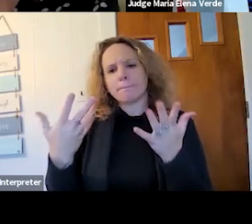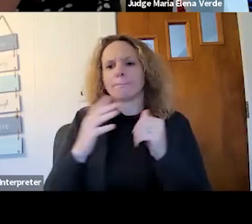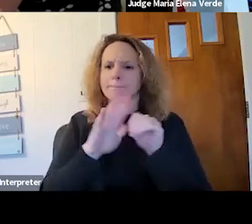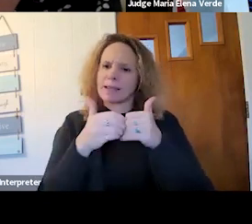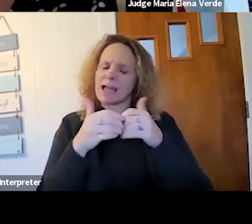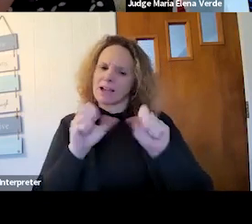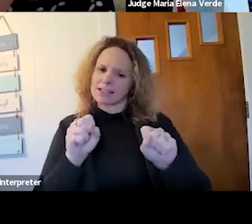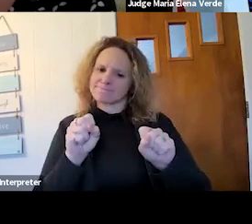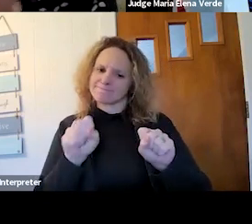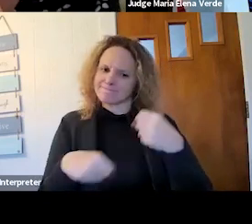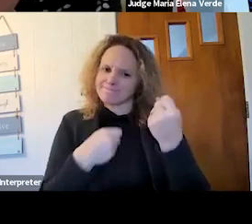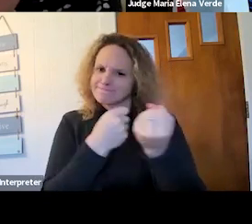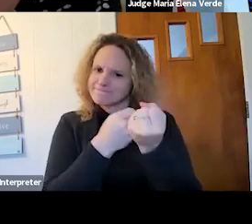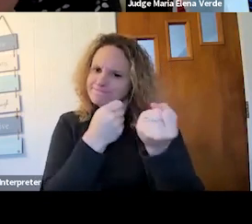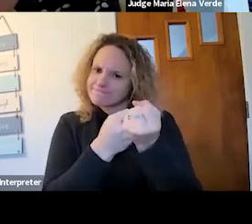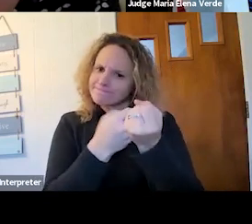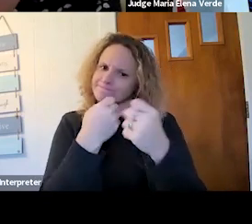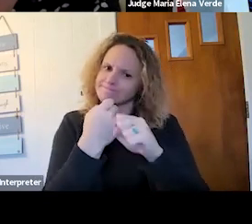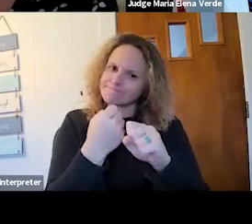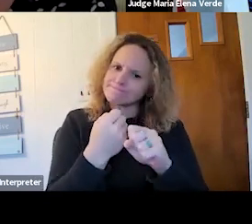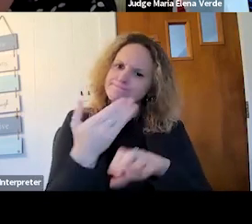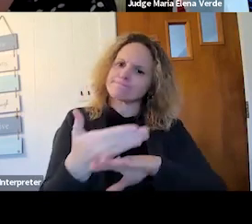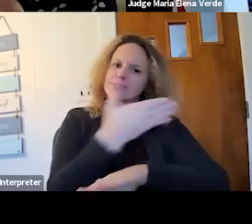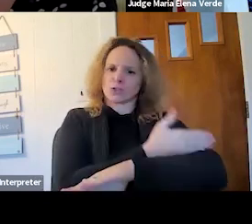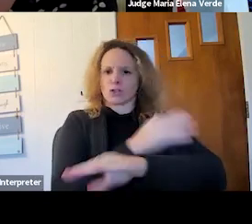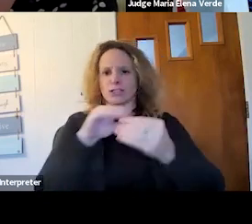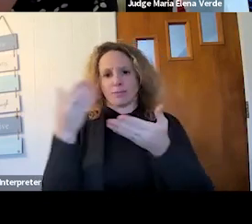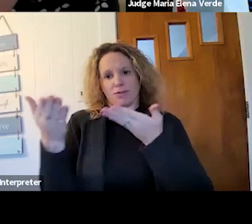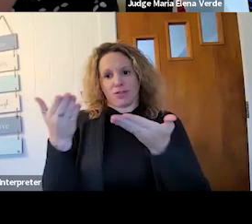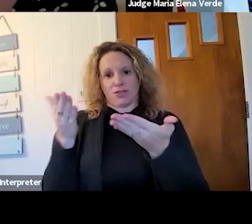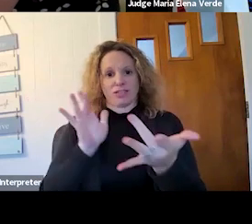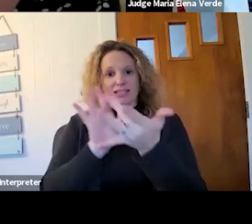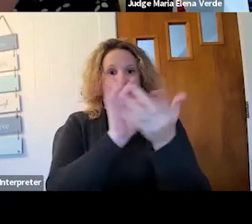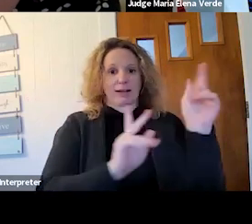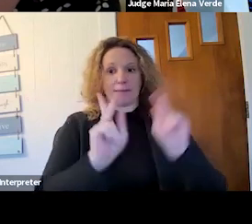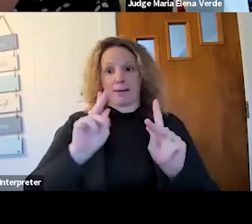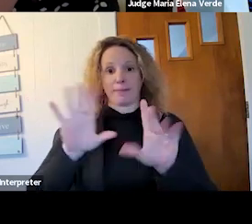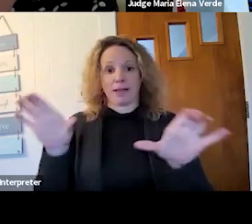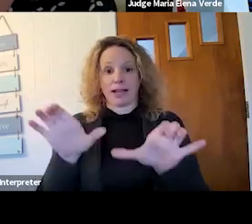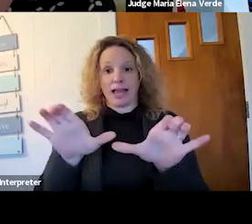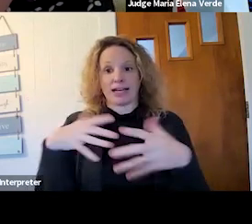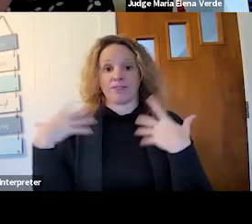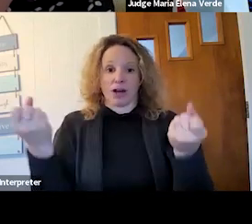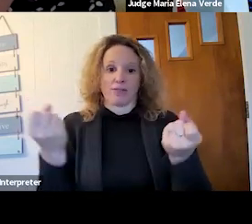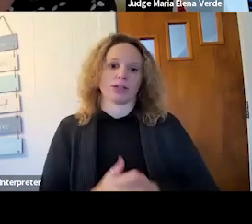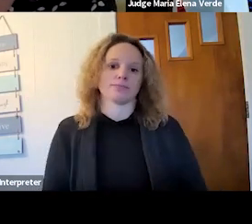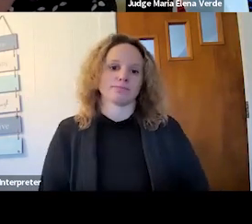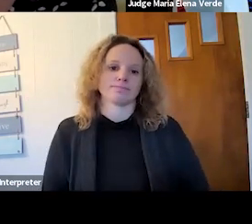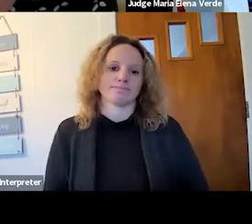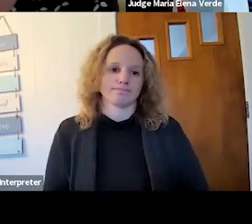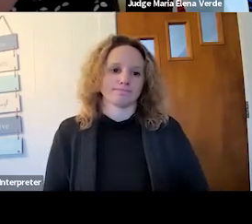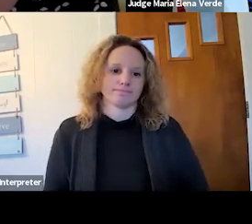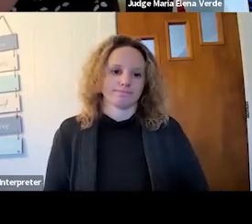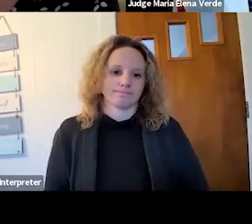we can really advocate to increase the number of these services that are reaching people in active recovery.